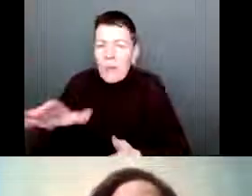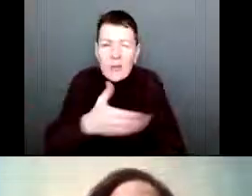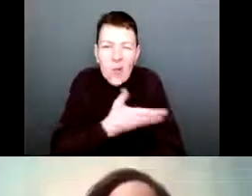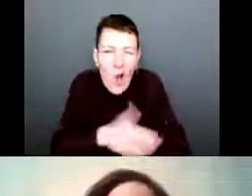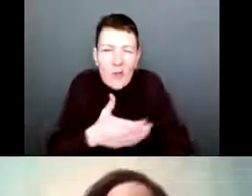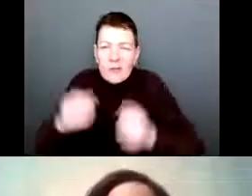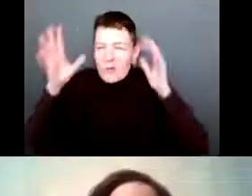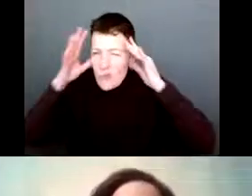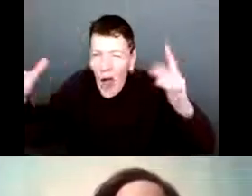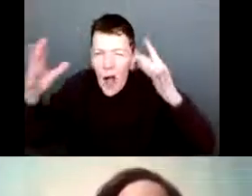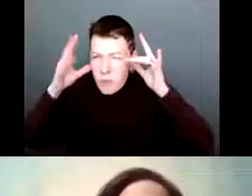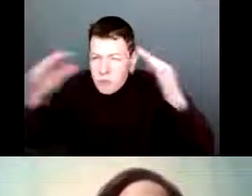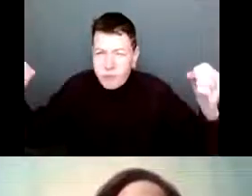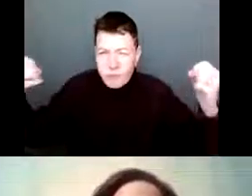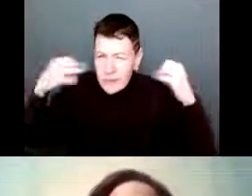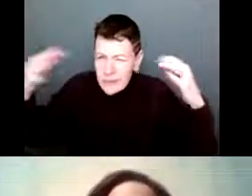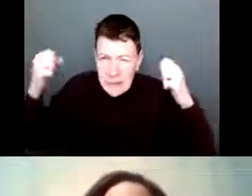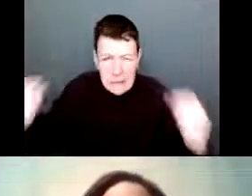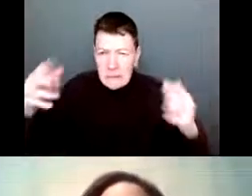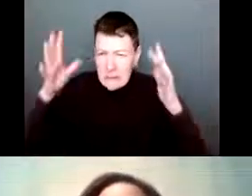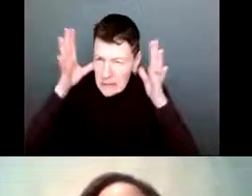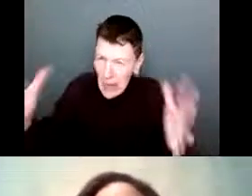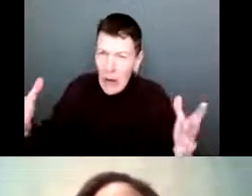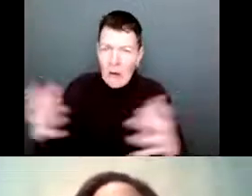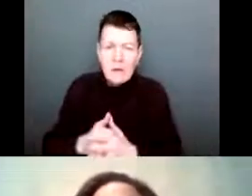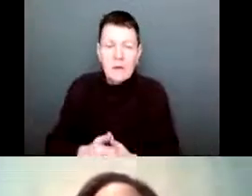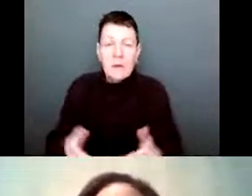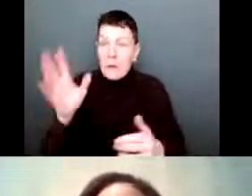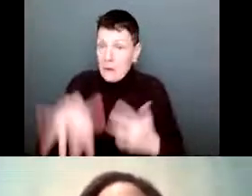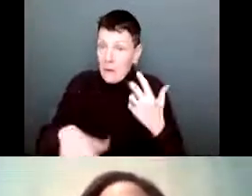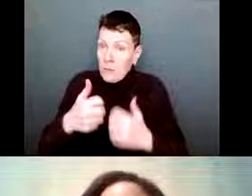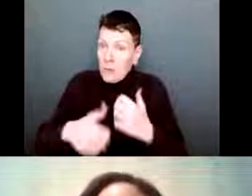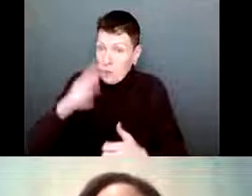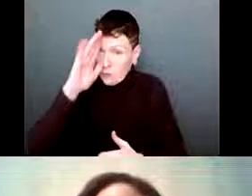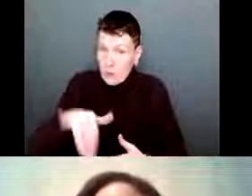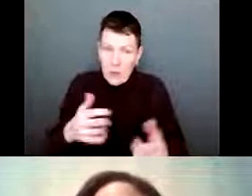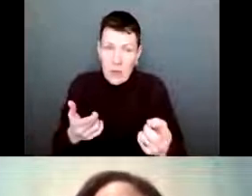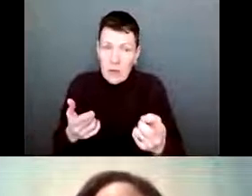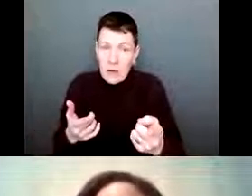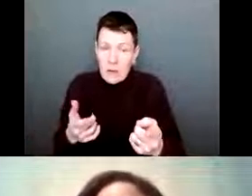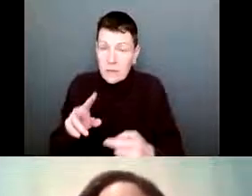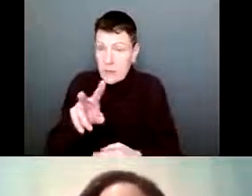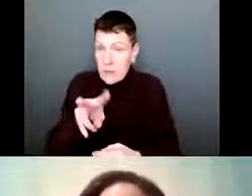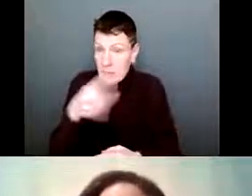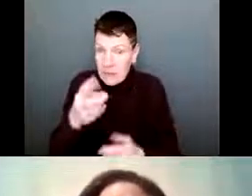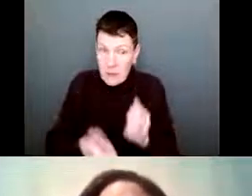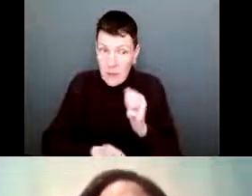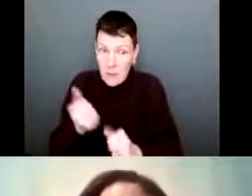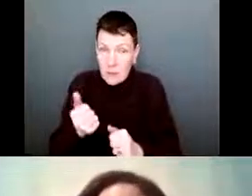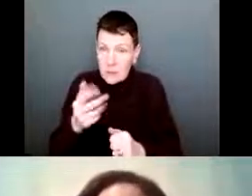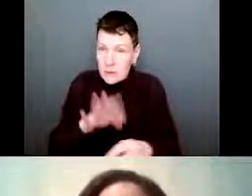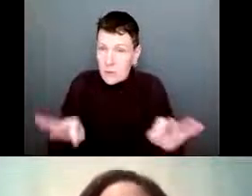please. For this problem, then we know that it is the second most